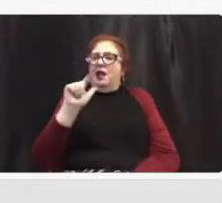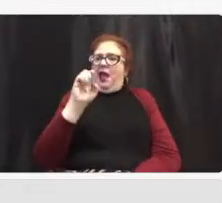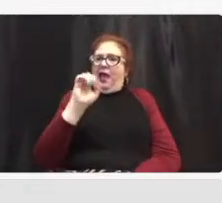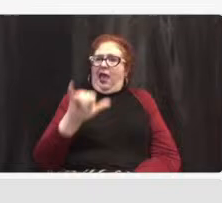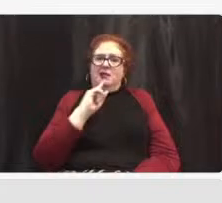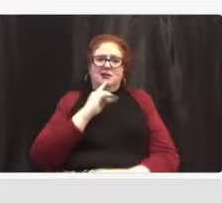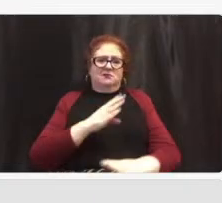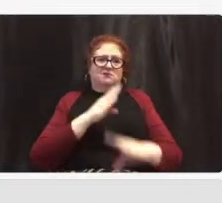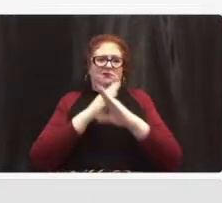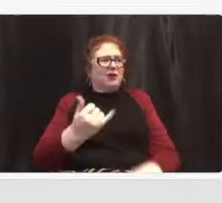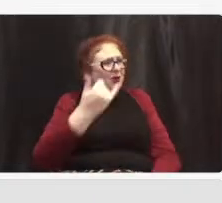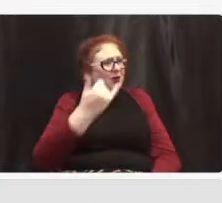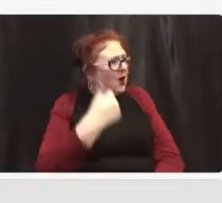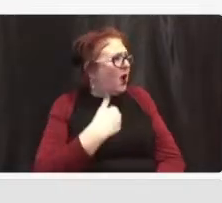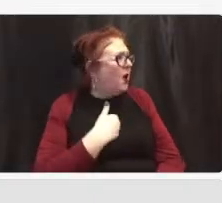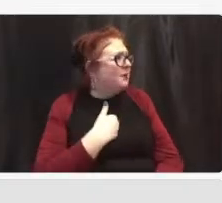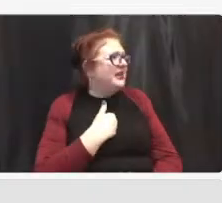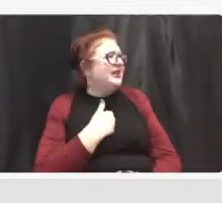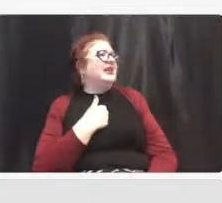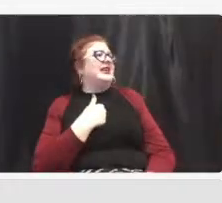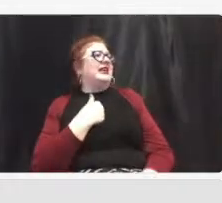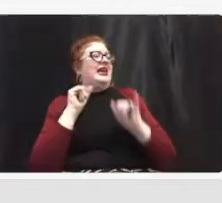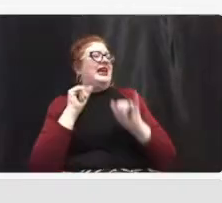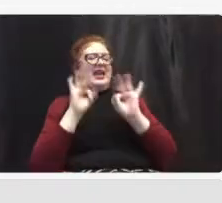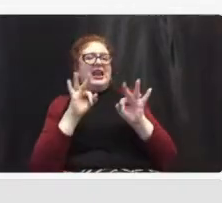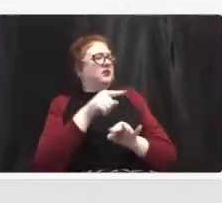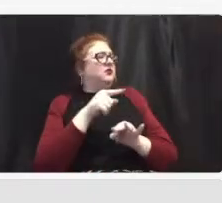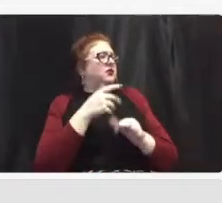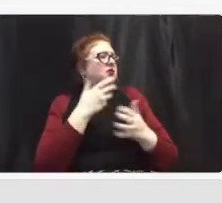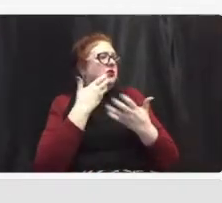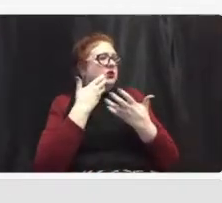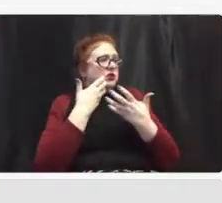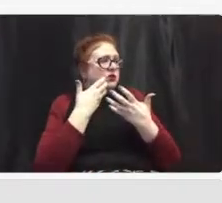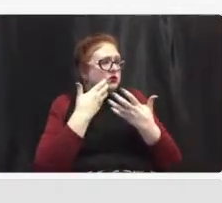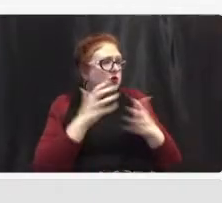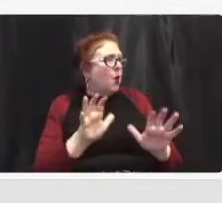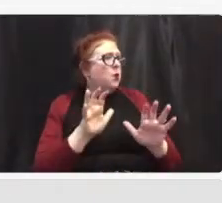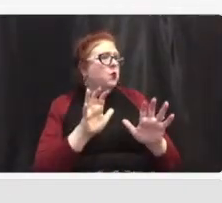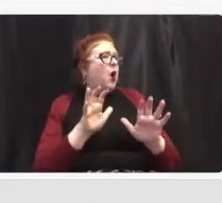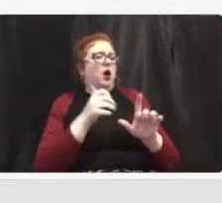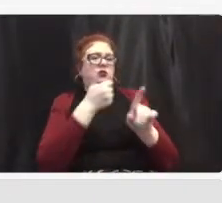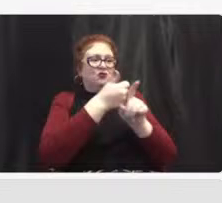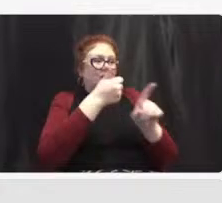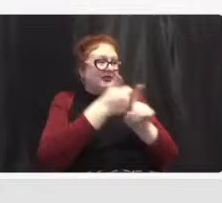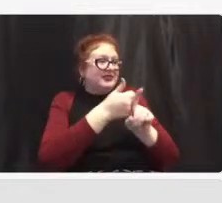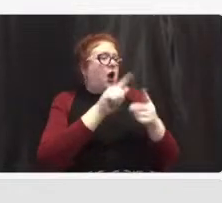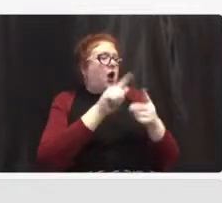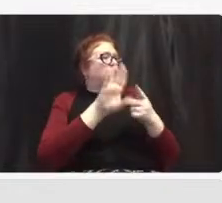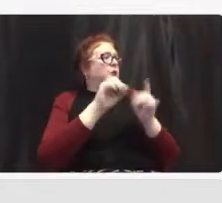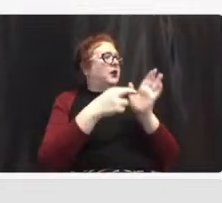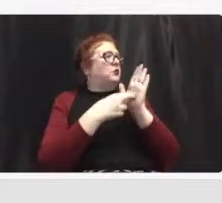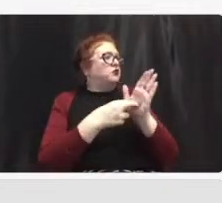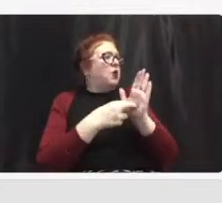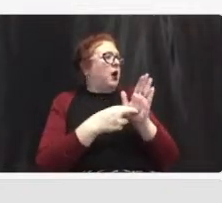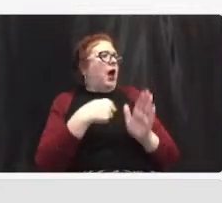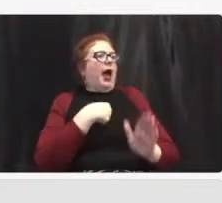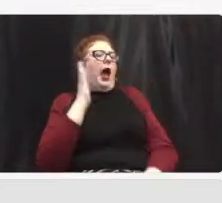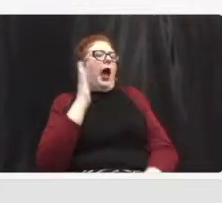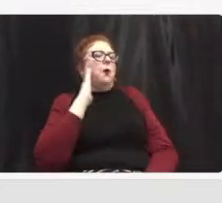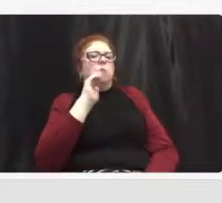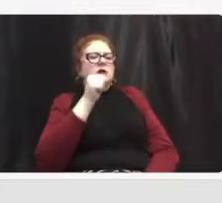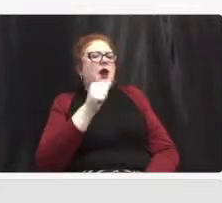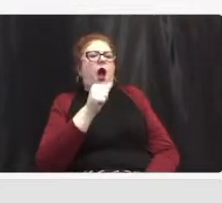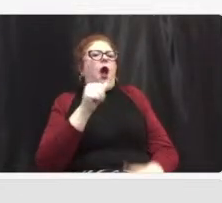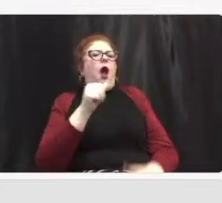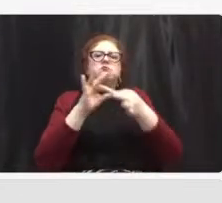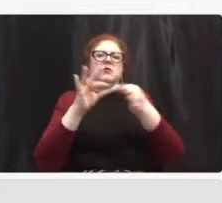me. And if you don't want to, have yourself represented, then I won't say who said it,